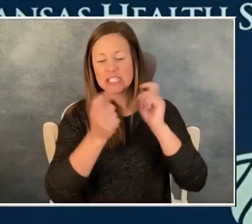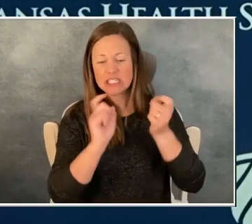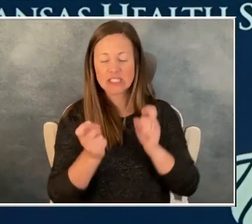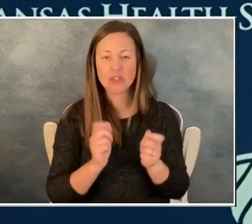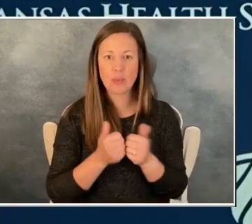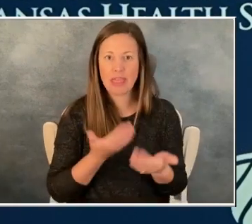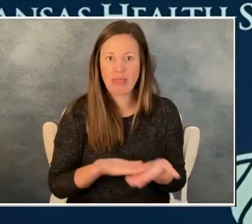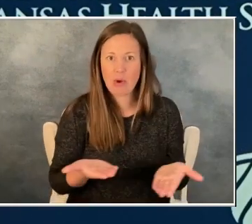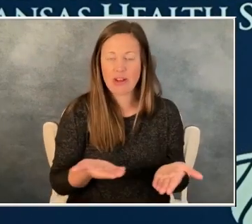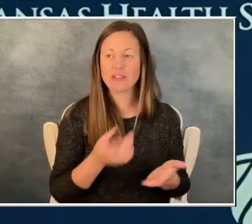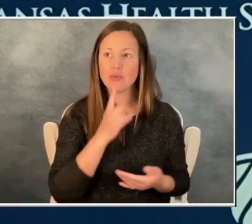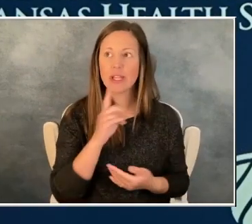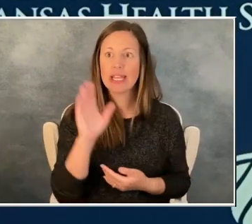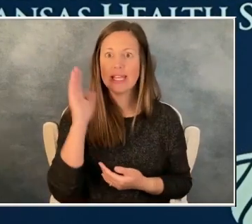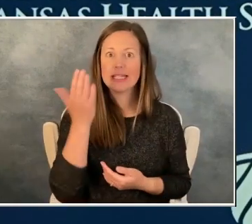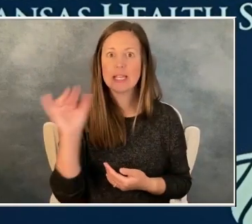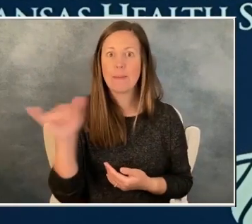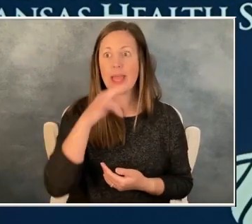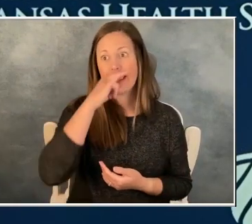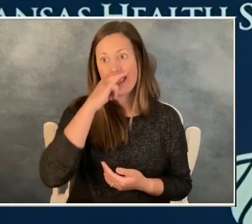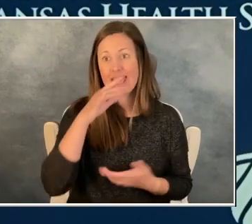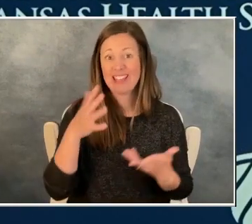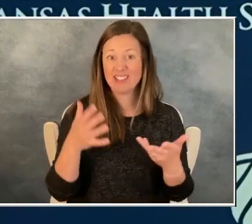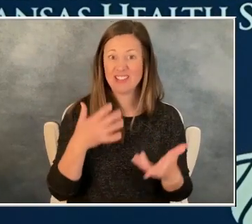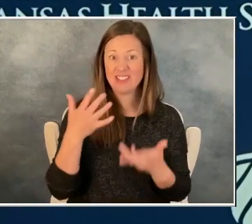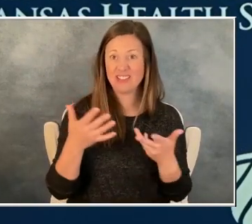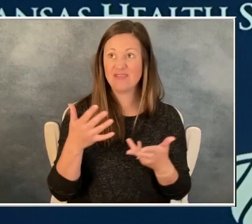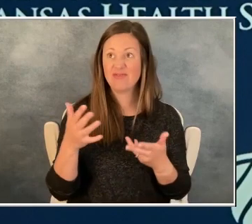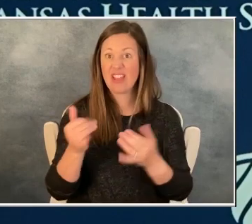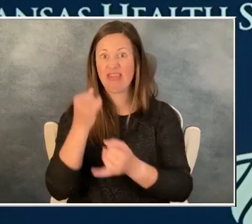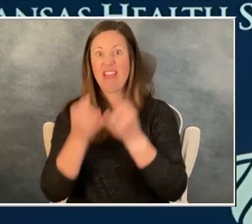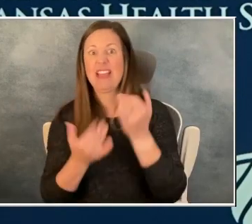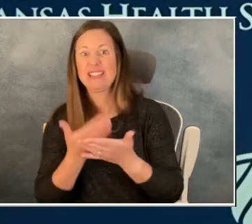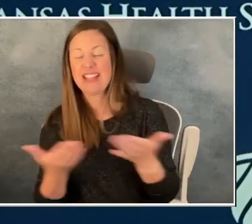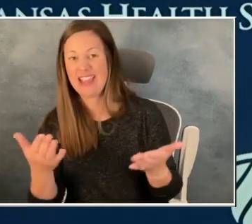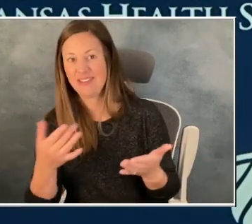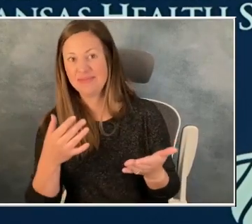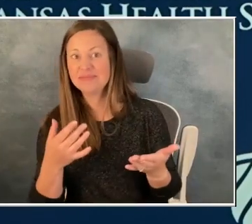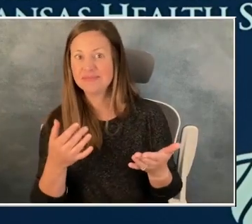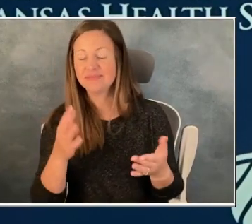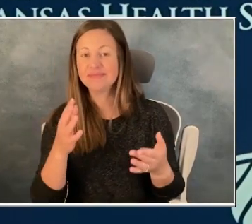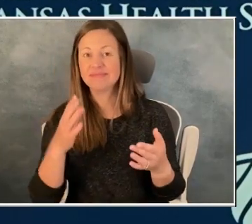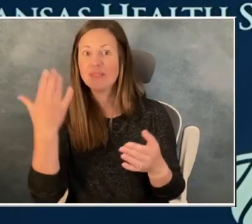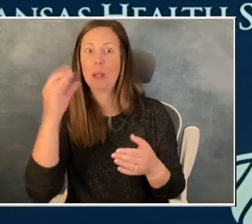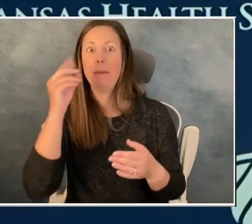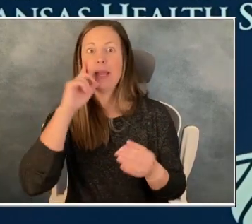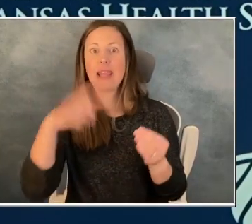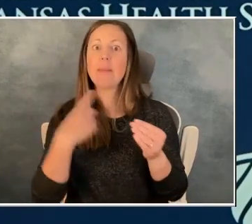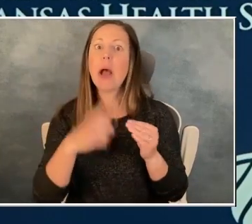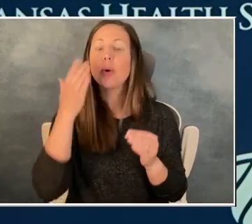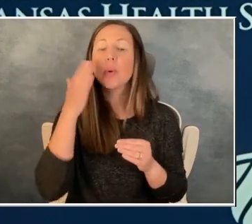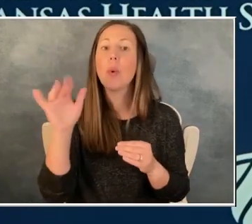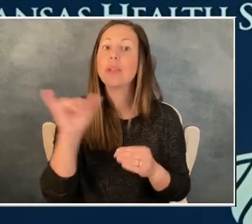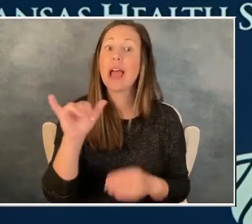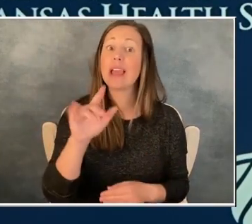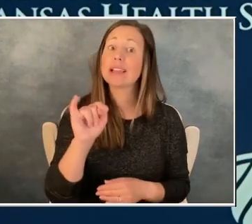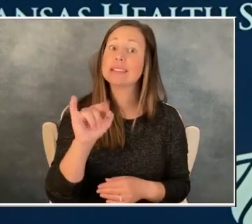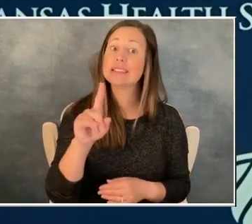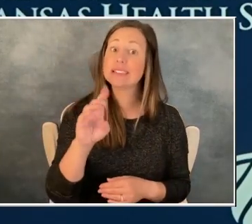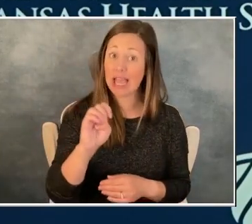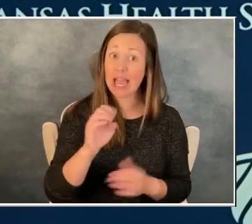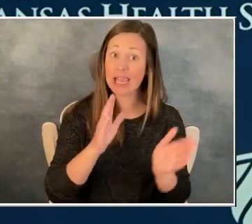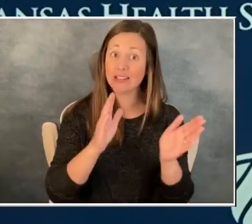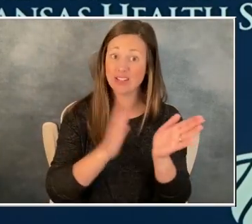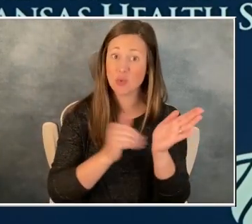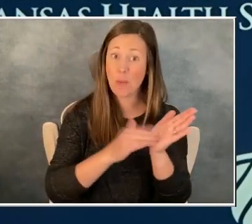seems like the kids are the last thing that the companies kind of think about. For instance, the Tide Pods being made all bright colored and looking like candy. I guess